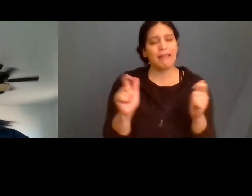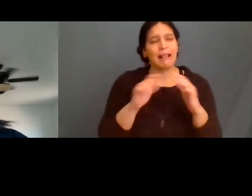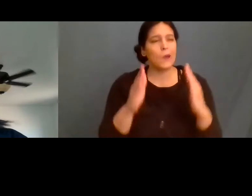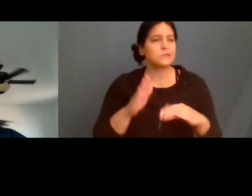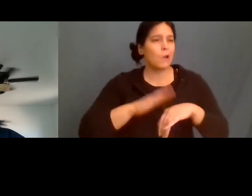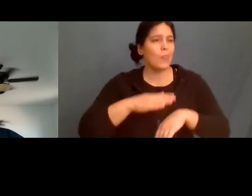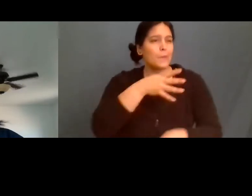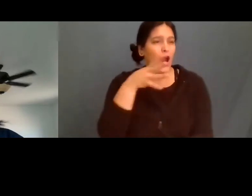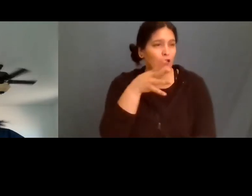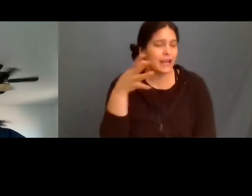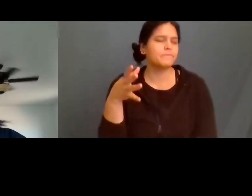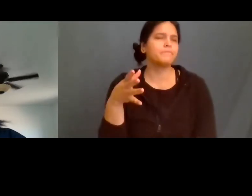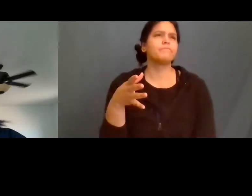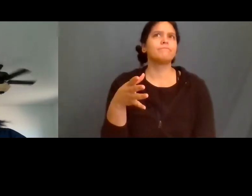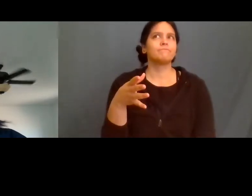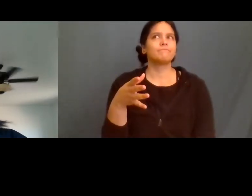So